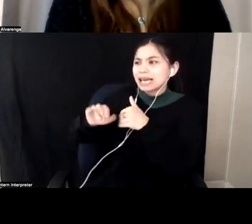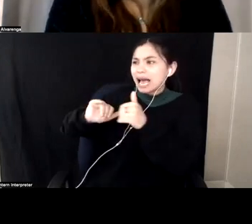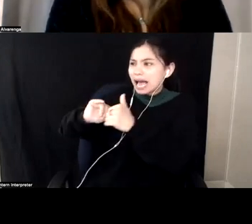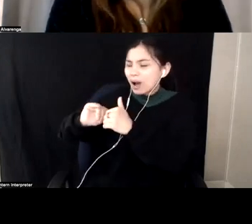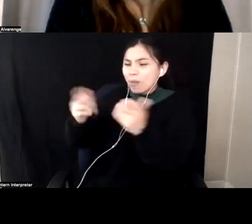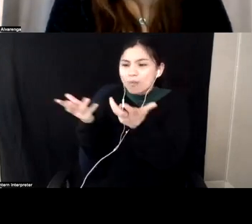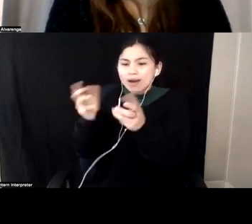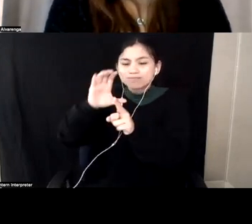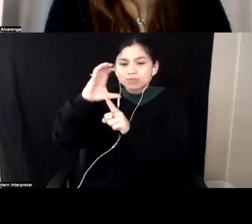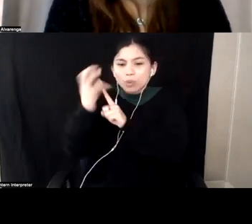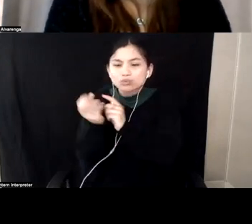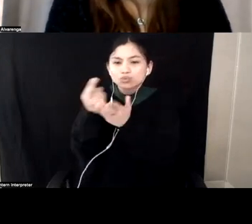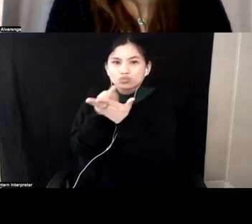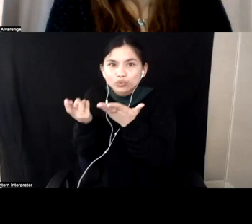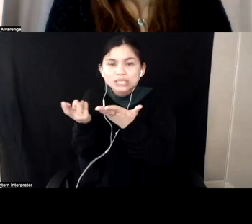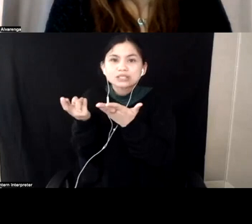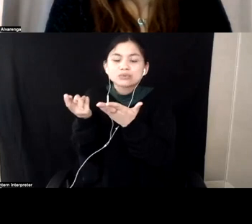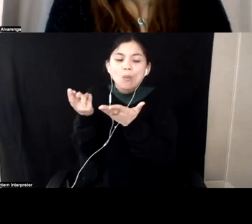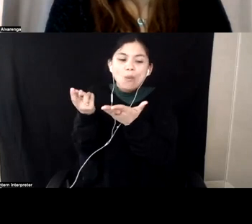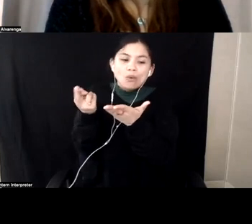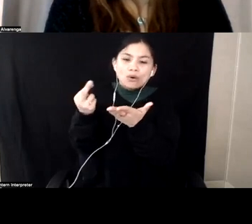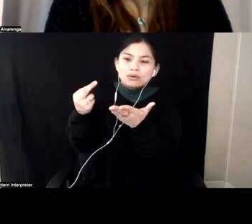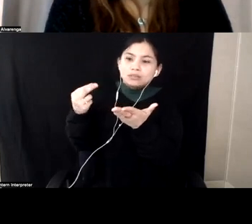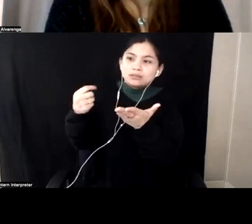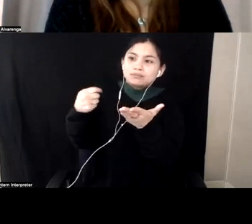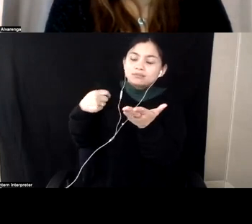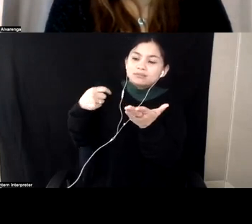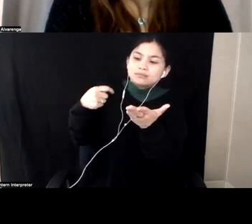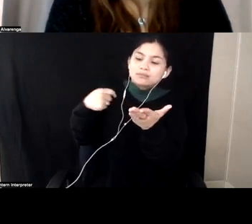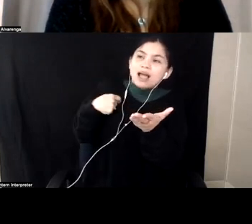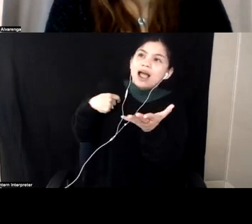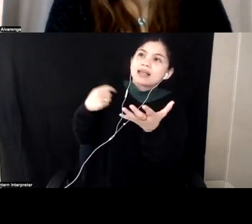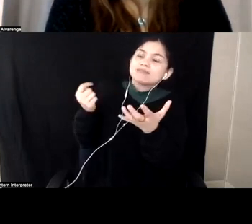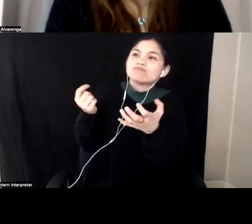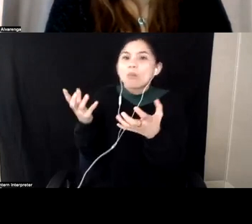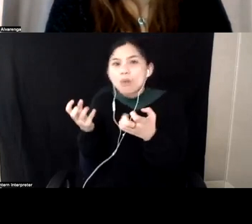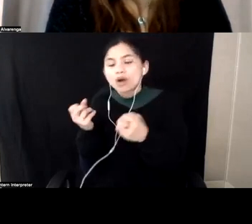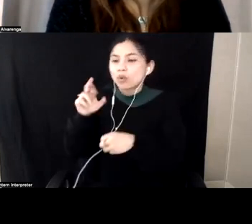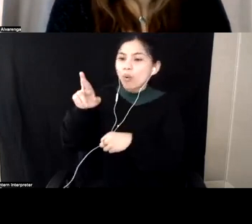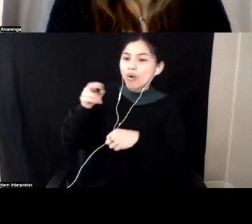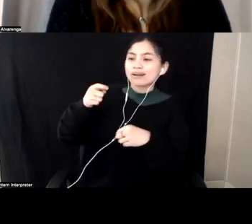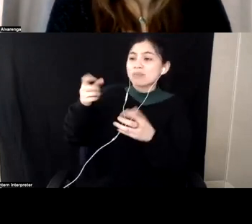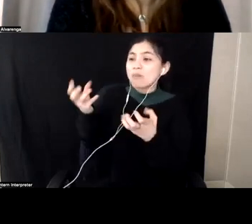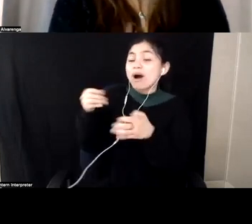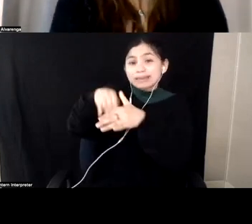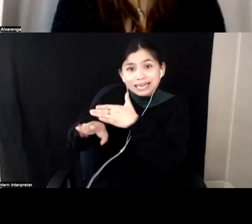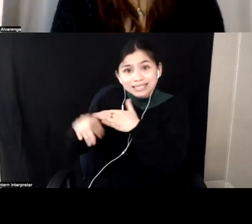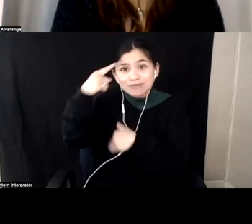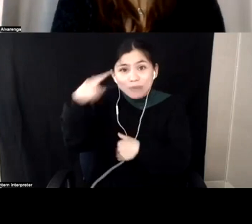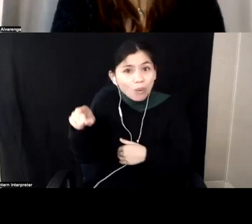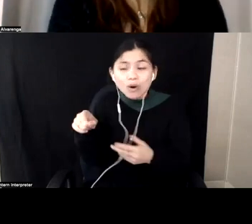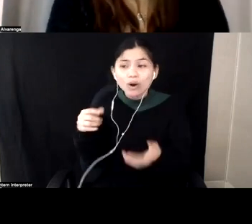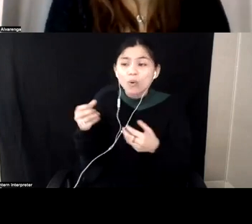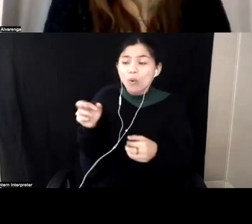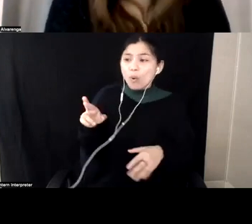What cultural resources do you wish you could access? And how are we going to